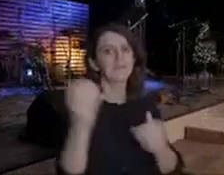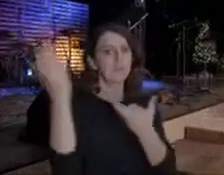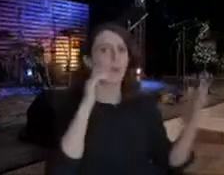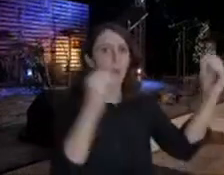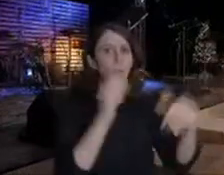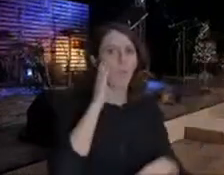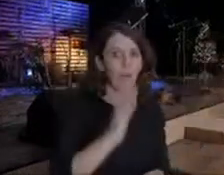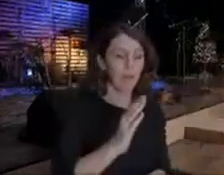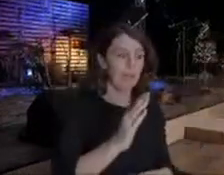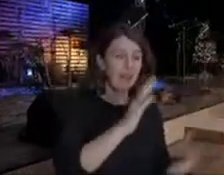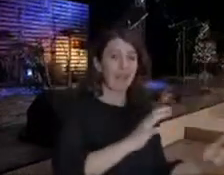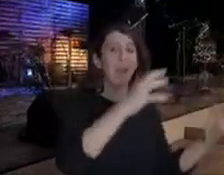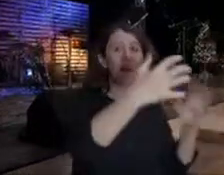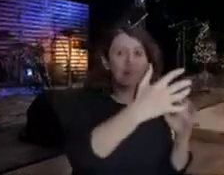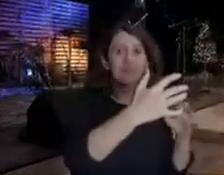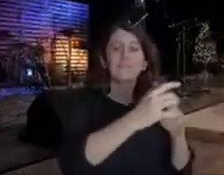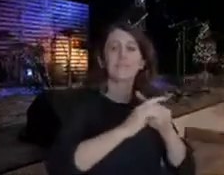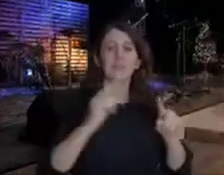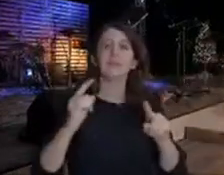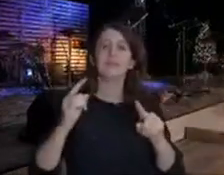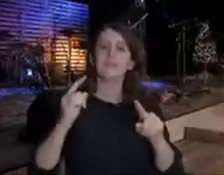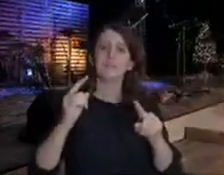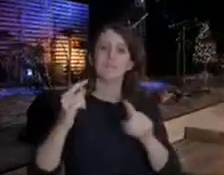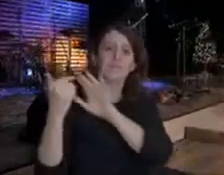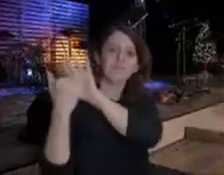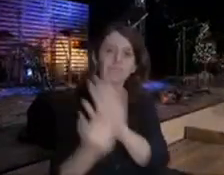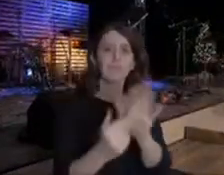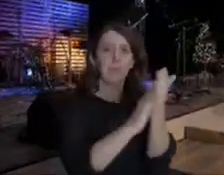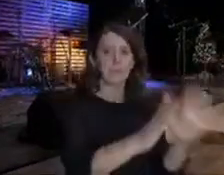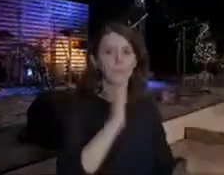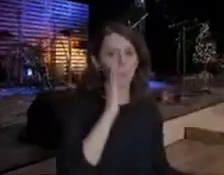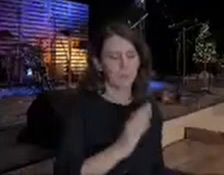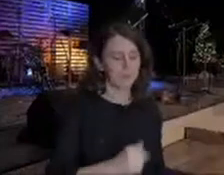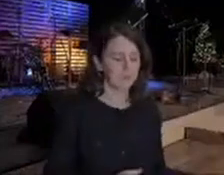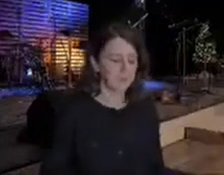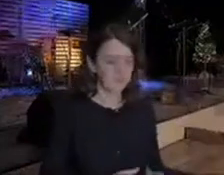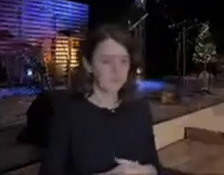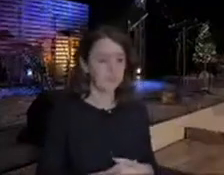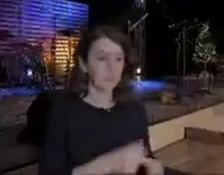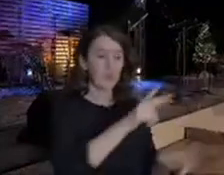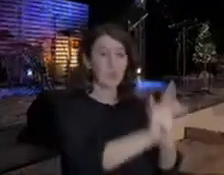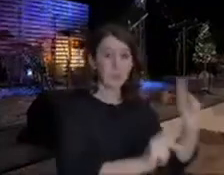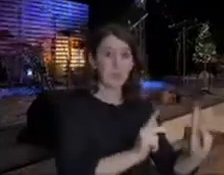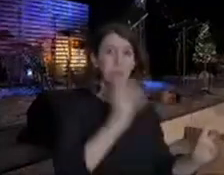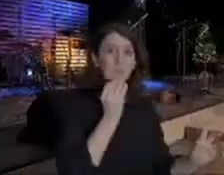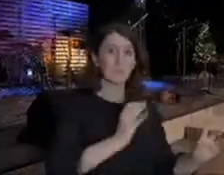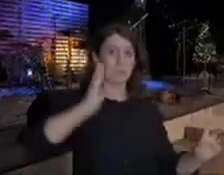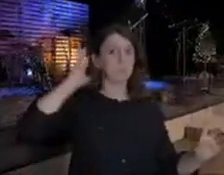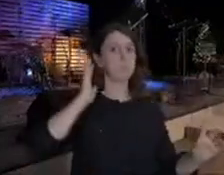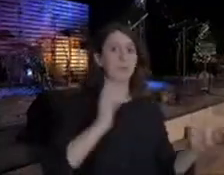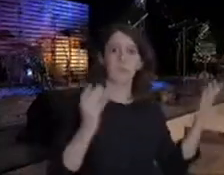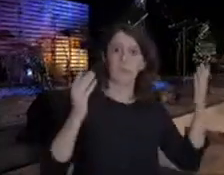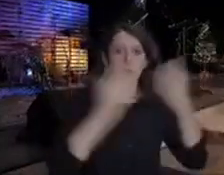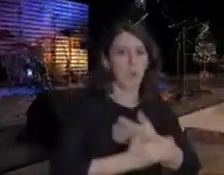But that's who Isaiah 9 was written towards. These people who were in darkness. And now here's